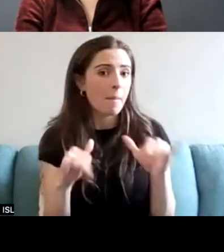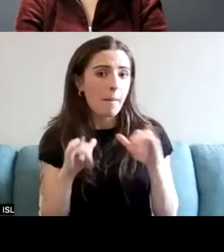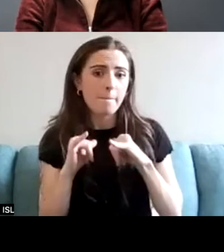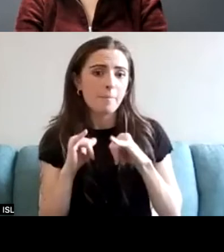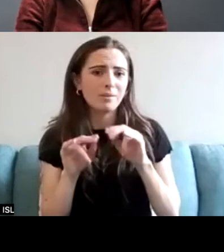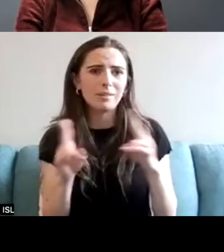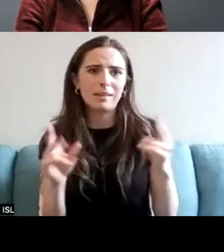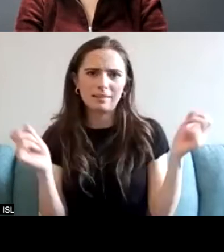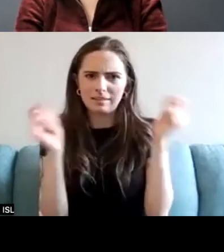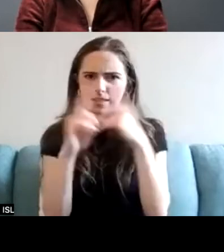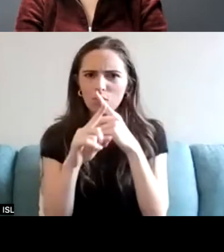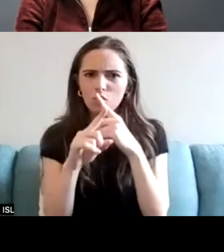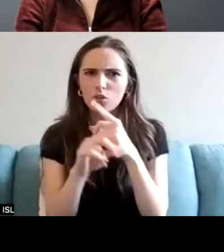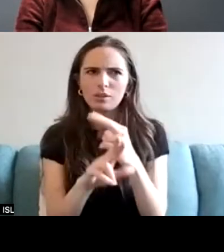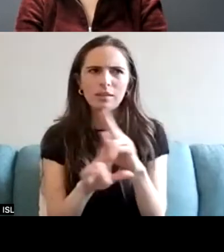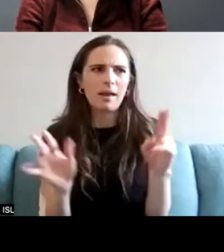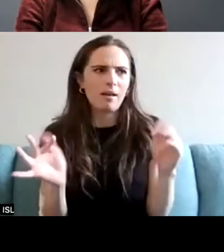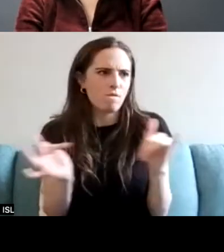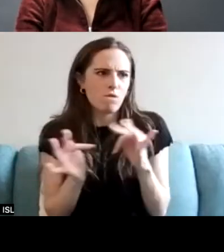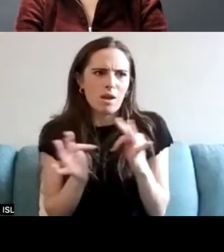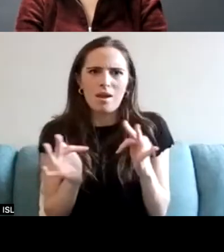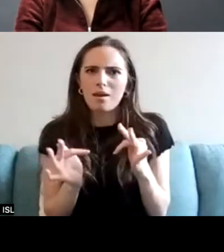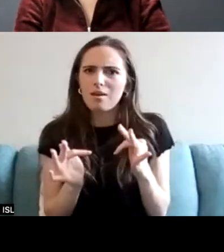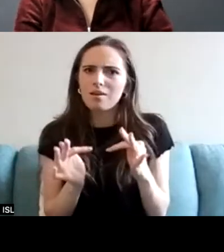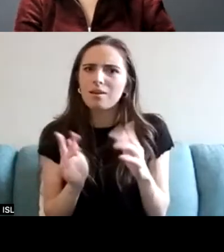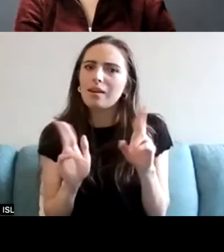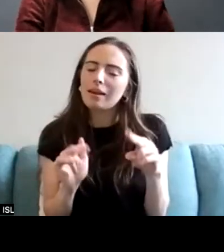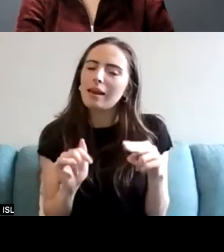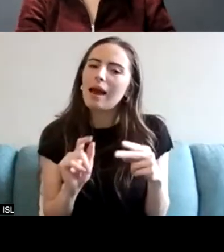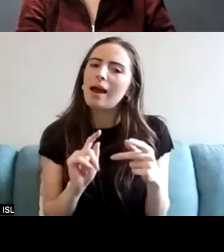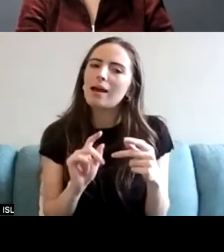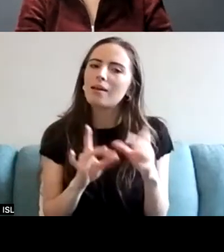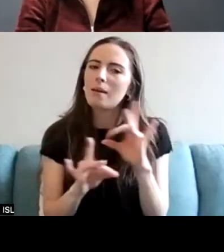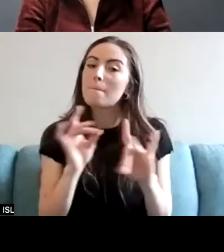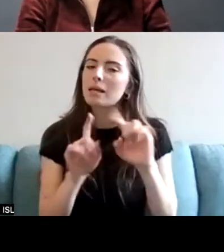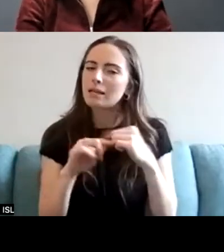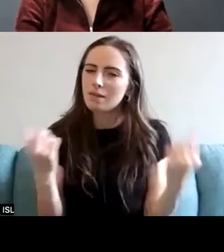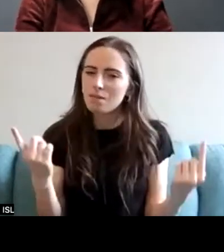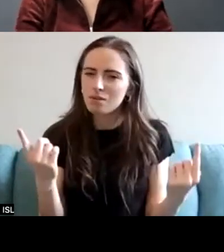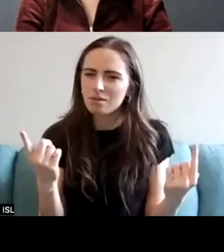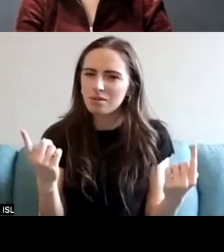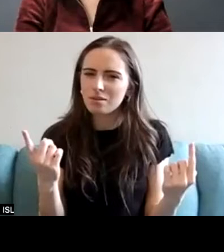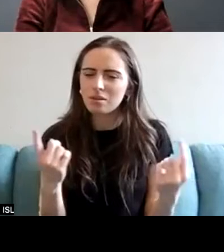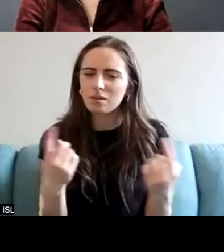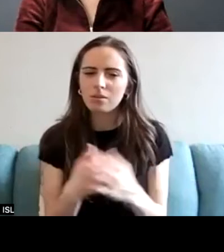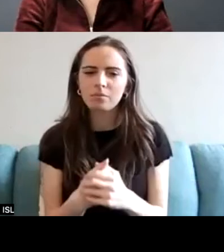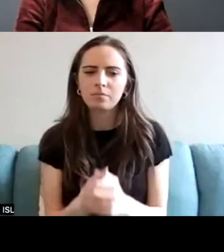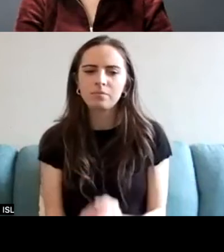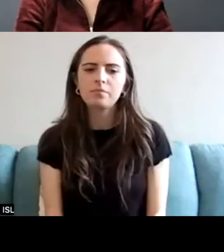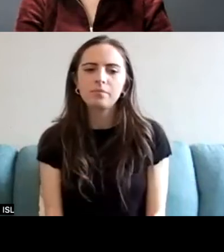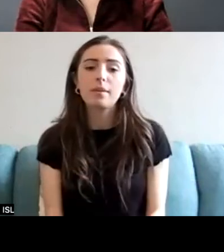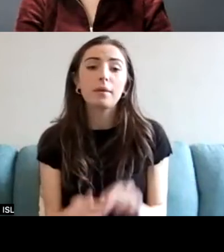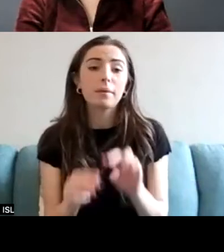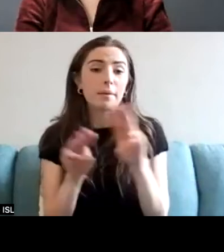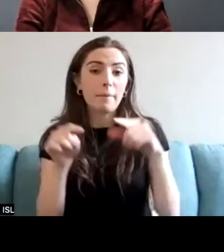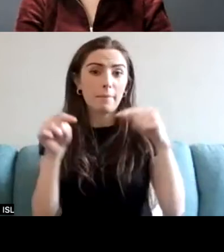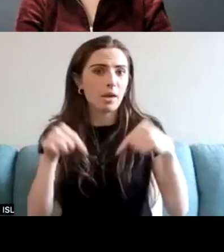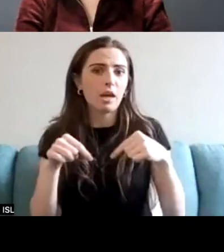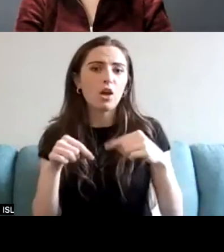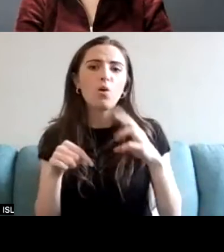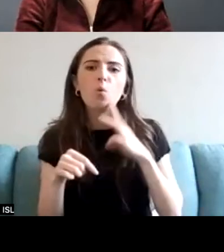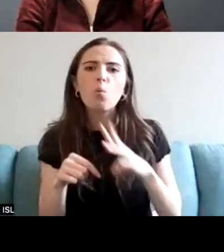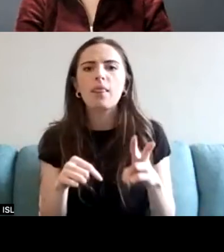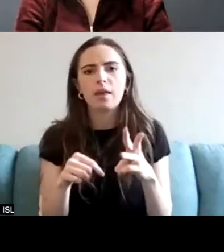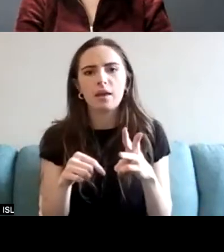it doesn't need to be a scary process. And there are people here who are more than willing to help you make that transition